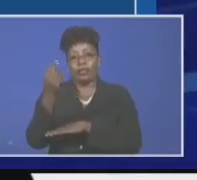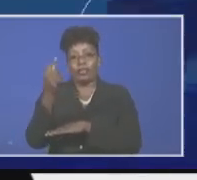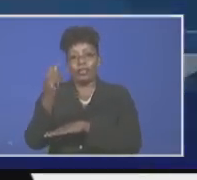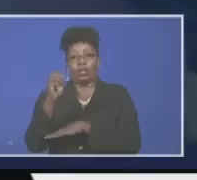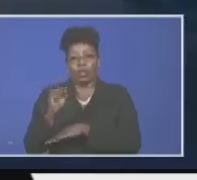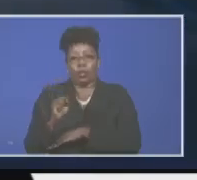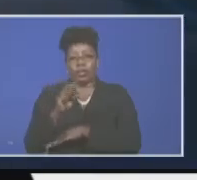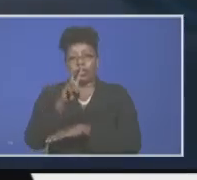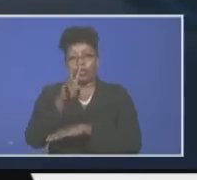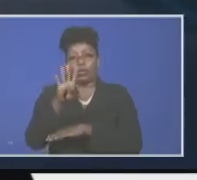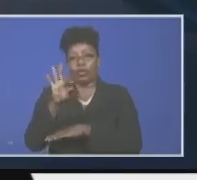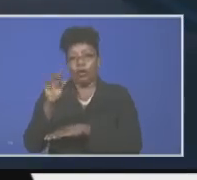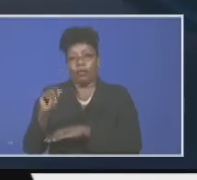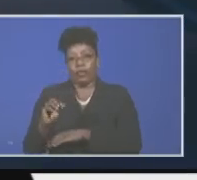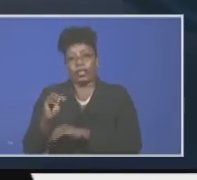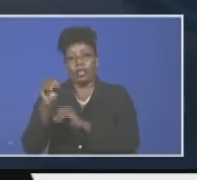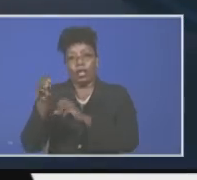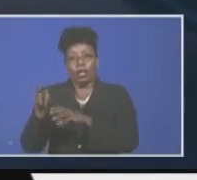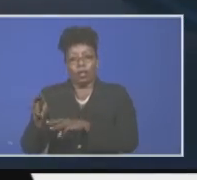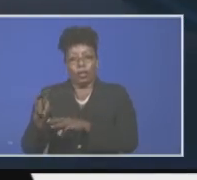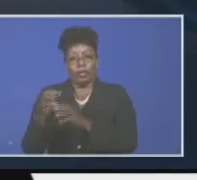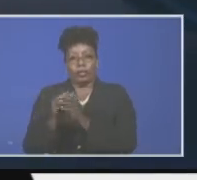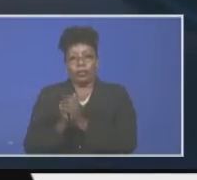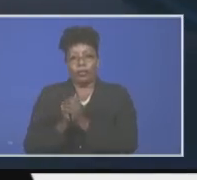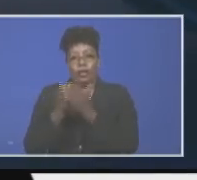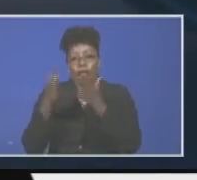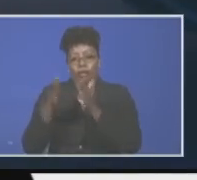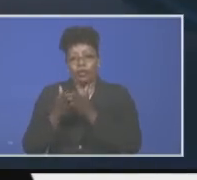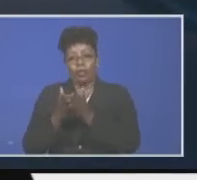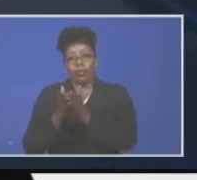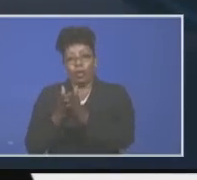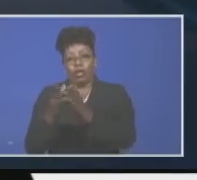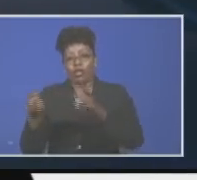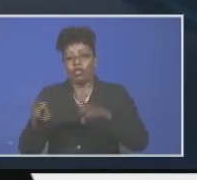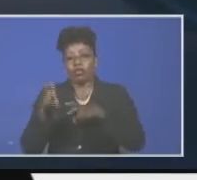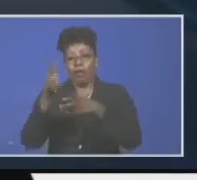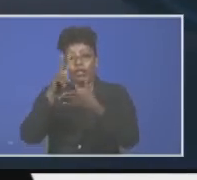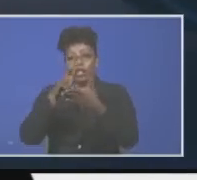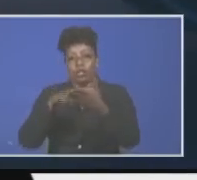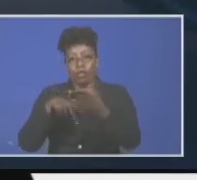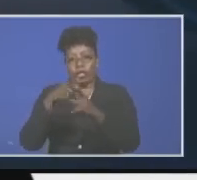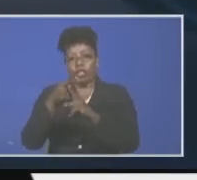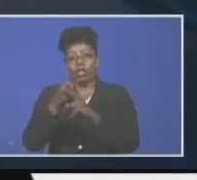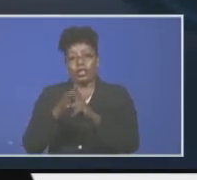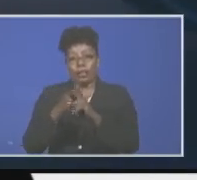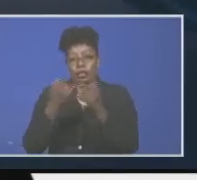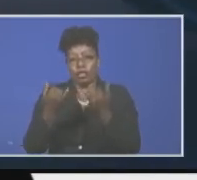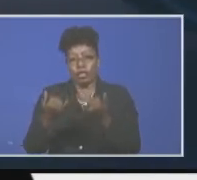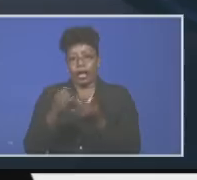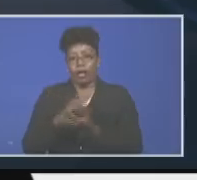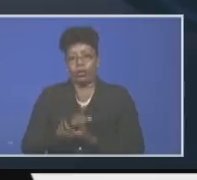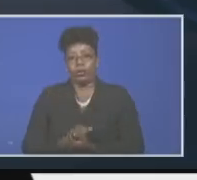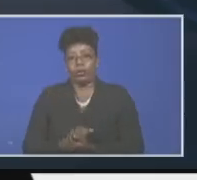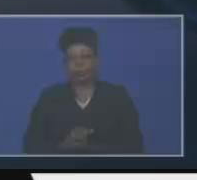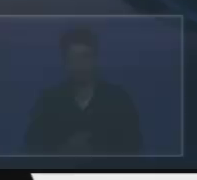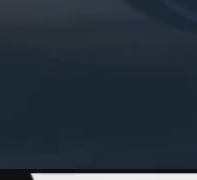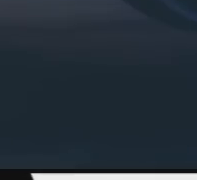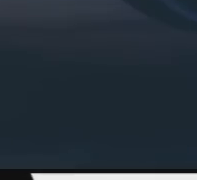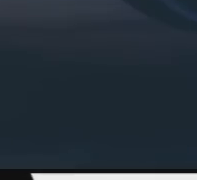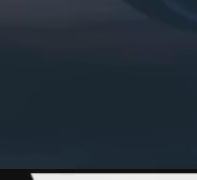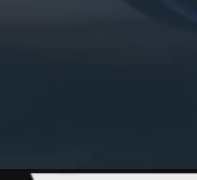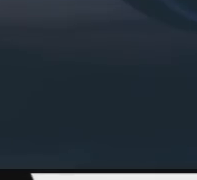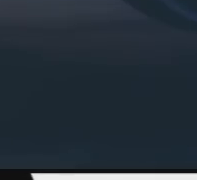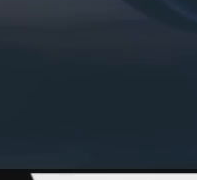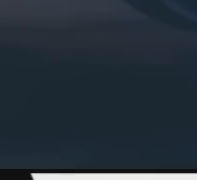heights 2 to 4 feet. That's going to do it for your boating forecast. It's time now for your travel forecast, and your travel forecast is brought to you by Royal